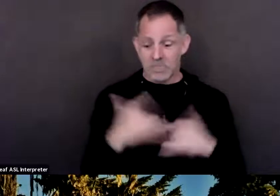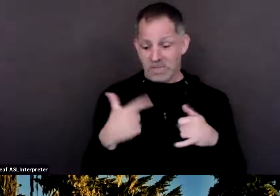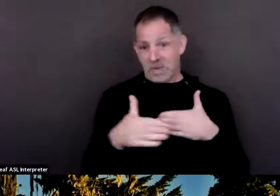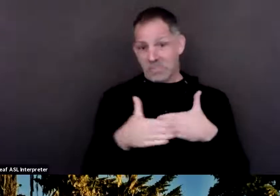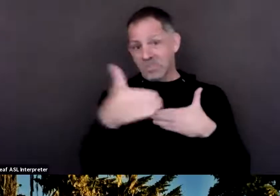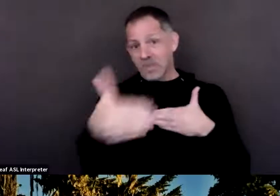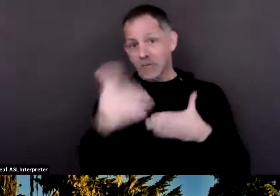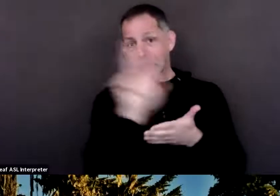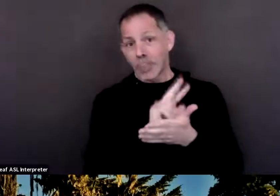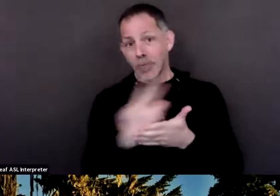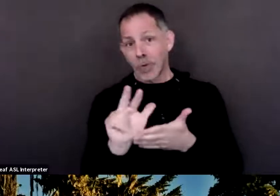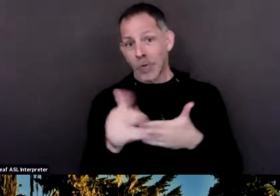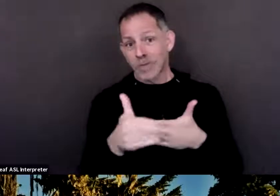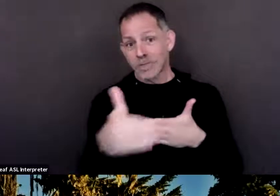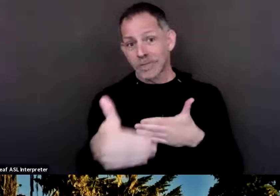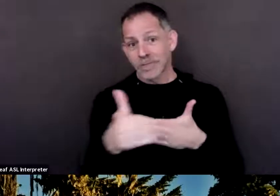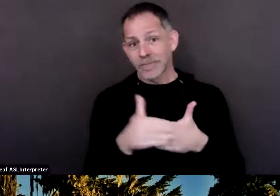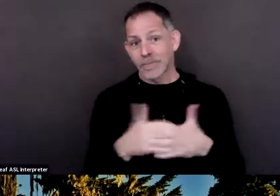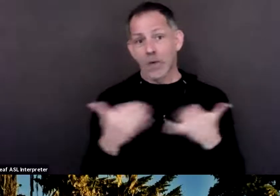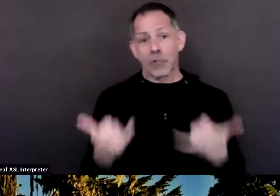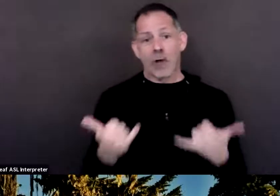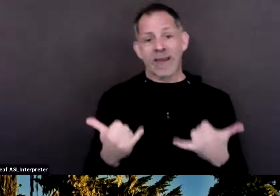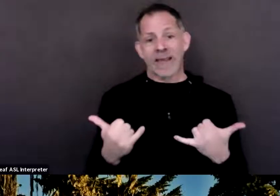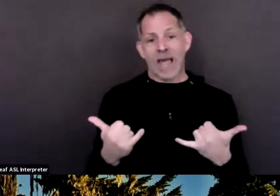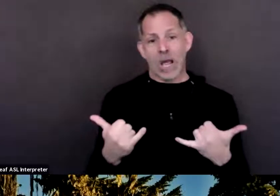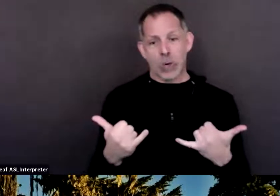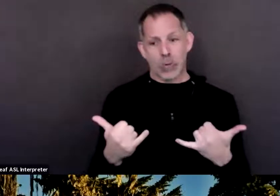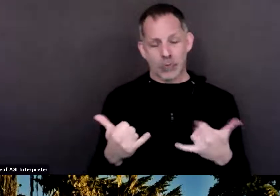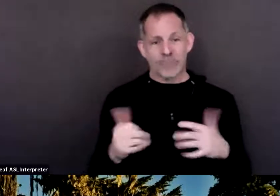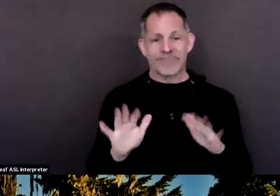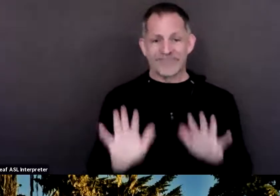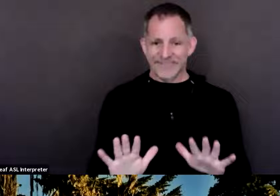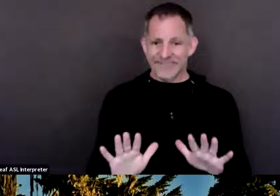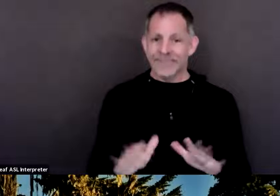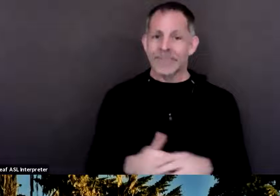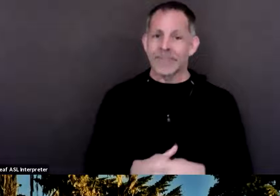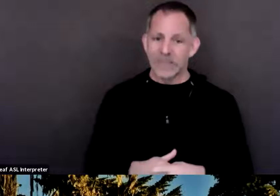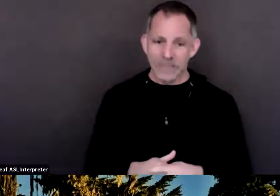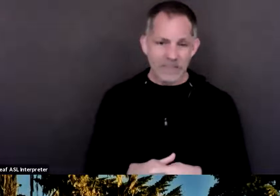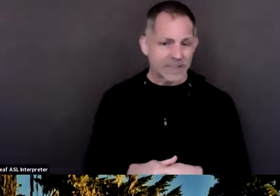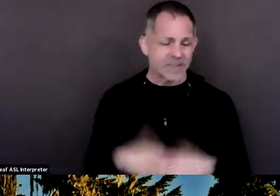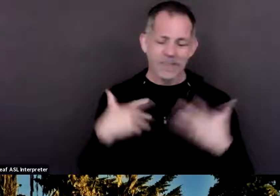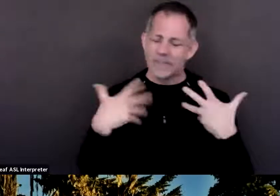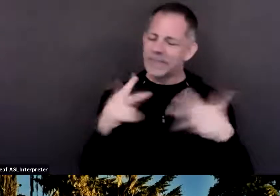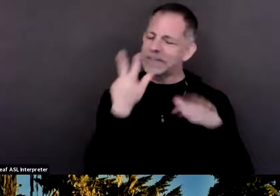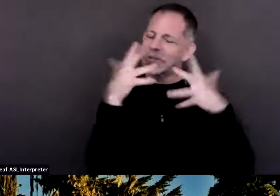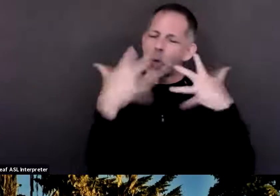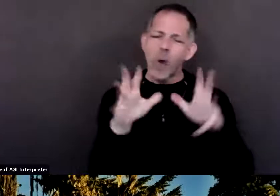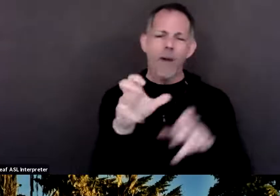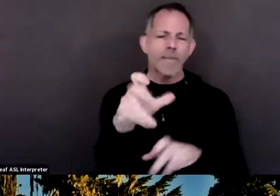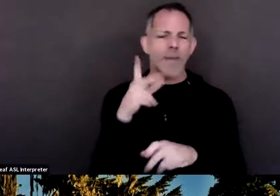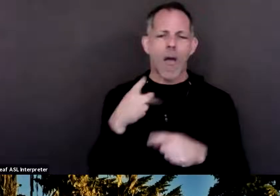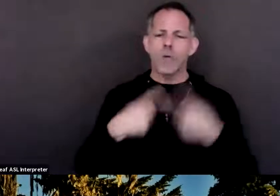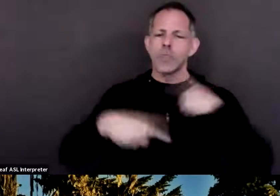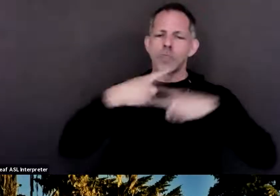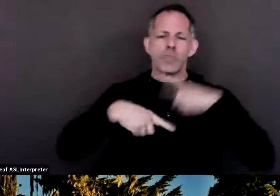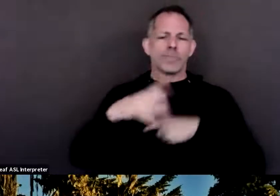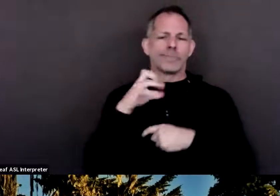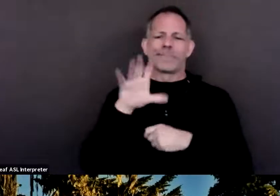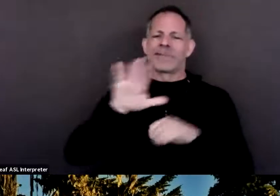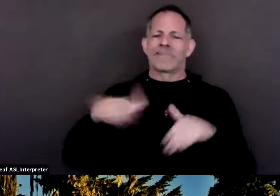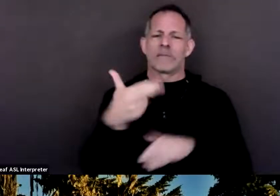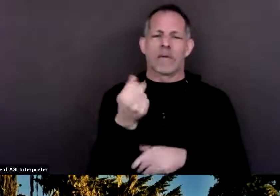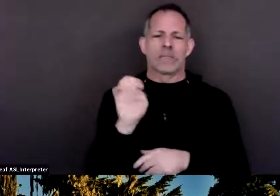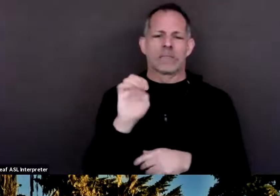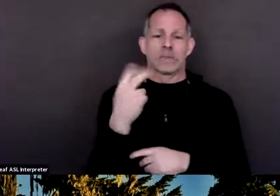that would drive us back into phase 1. So I think regardless of the specific numbers or the fact